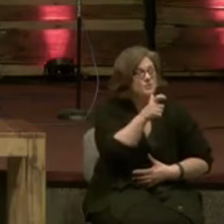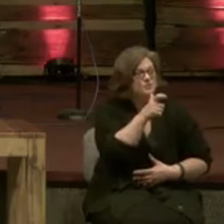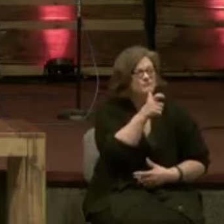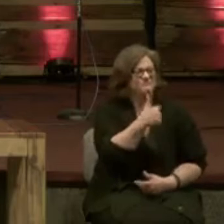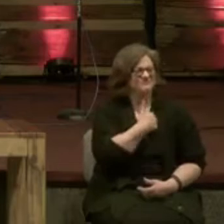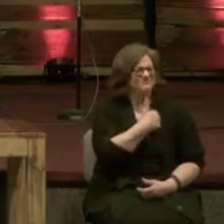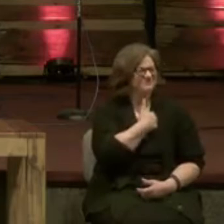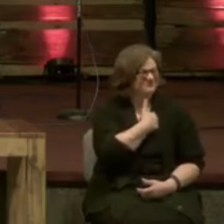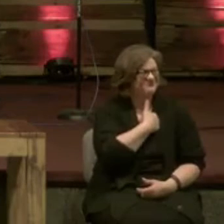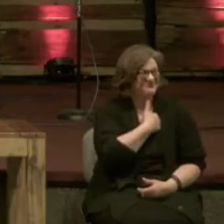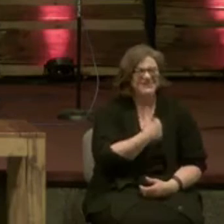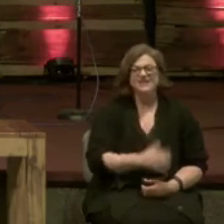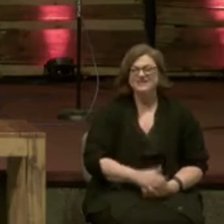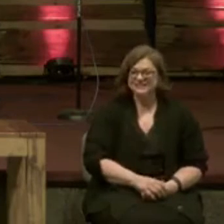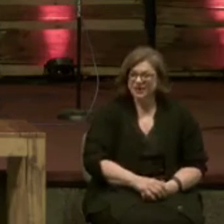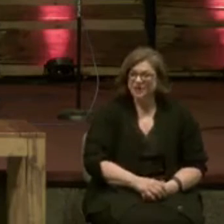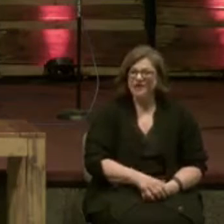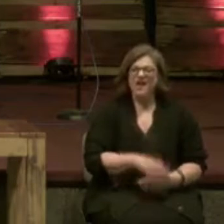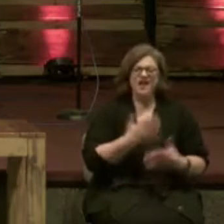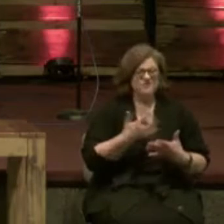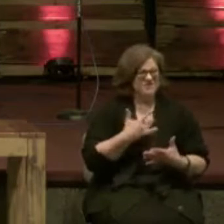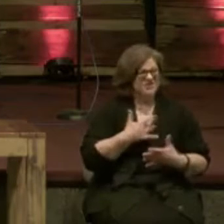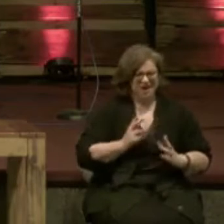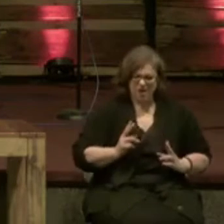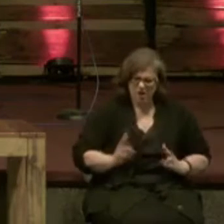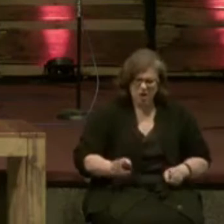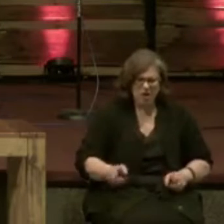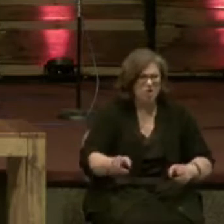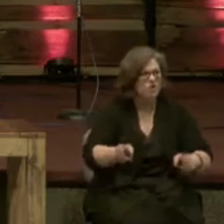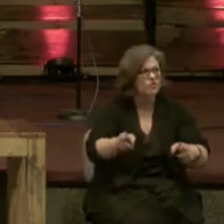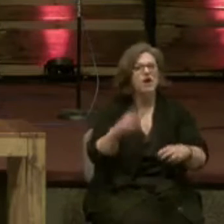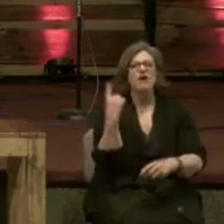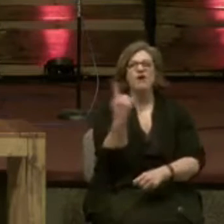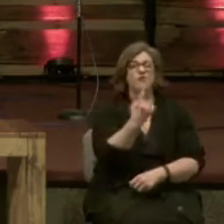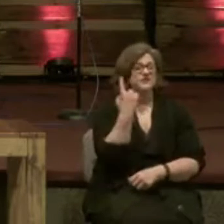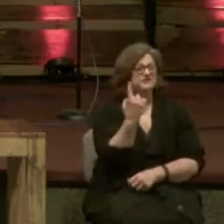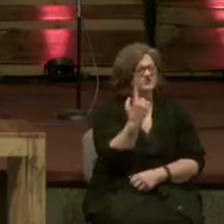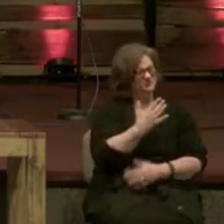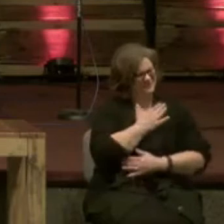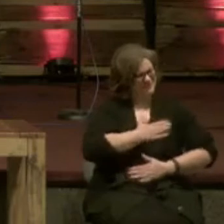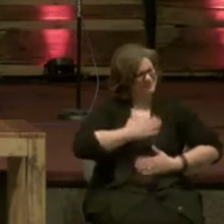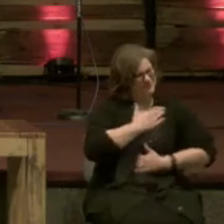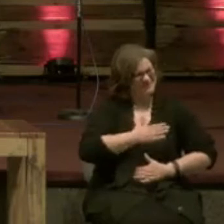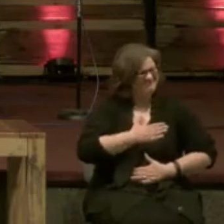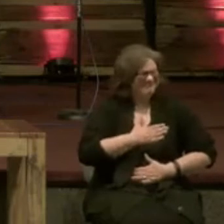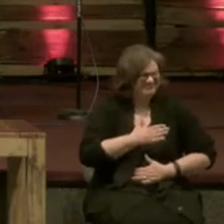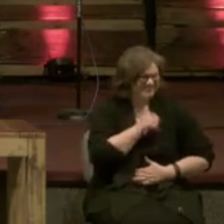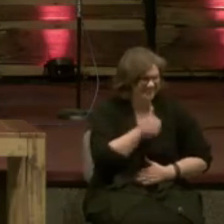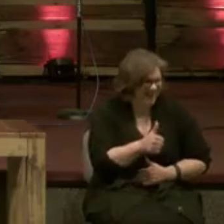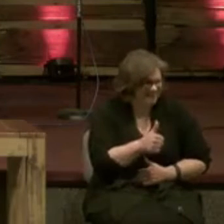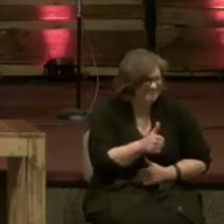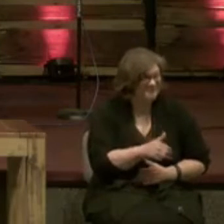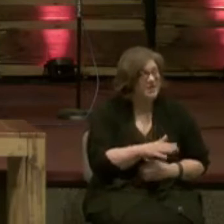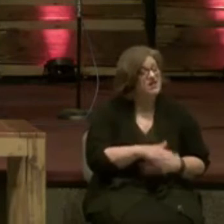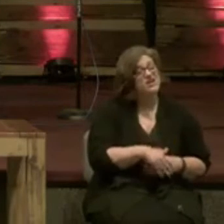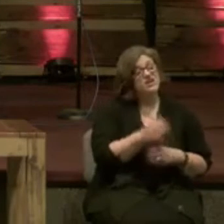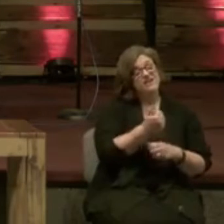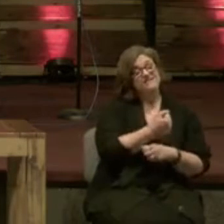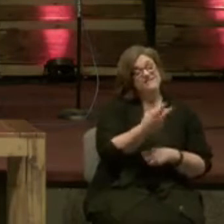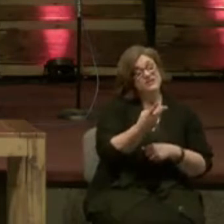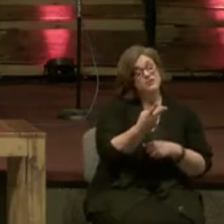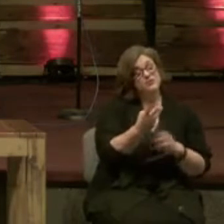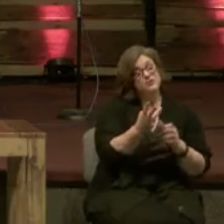this hurried pace where we can't really enjoy anything. A number of years ago, I read a book called The